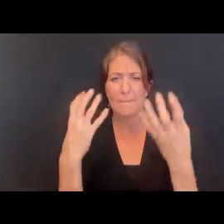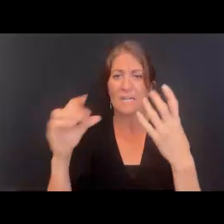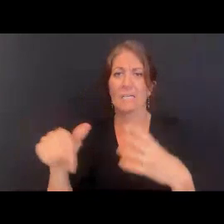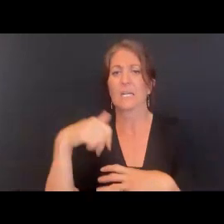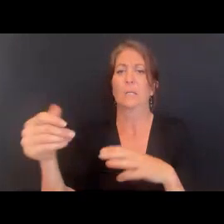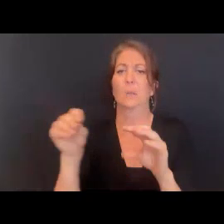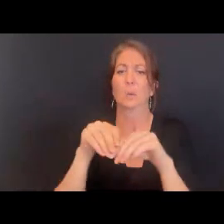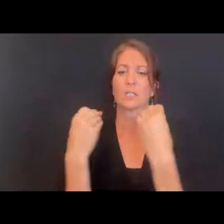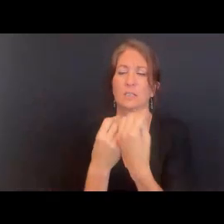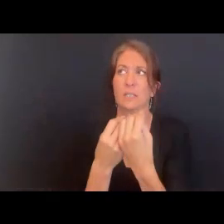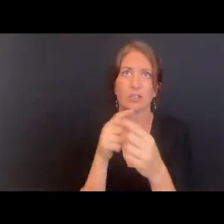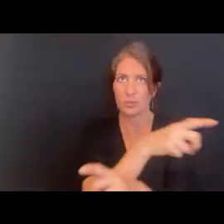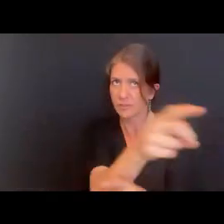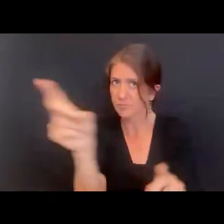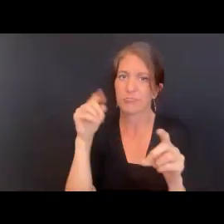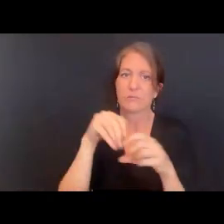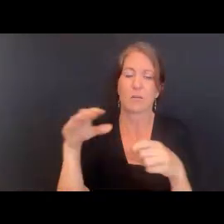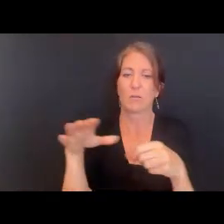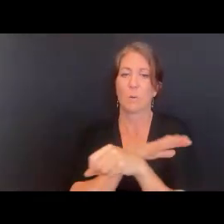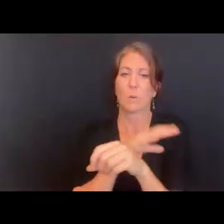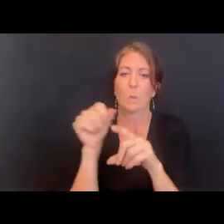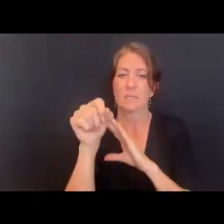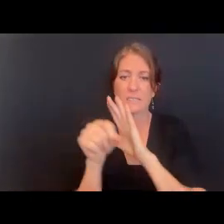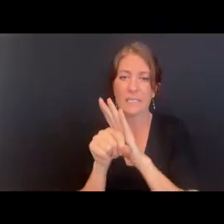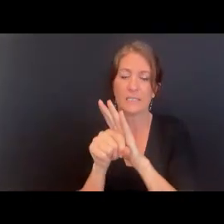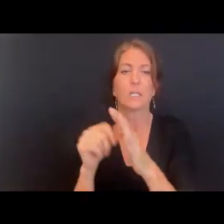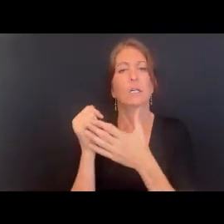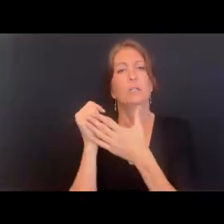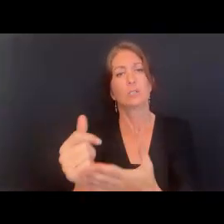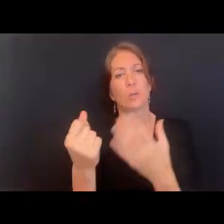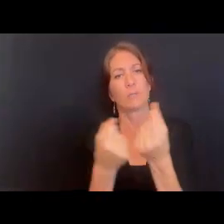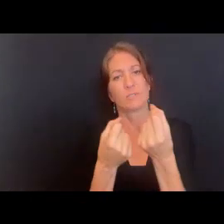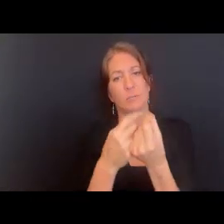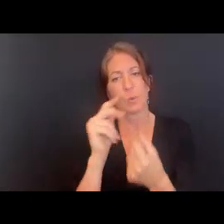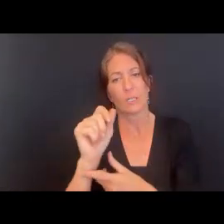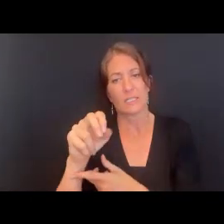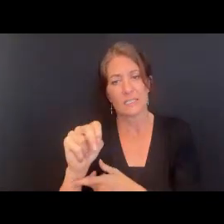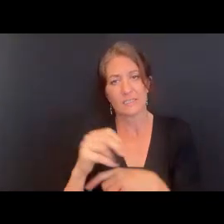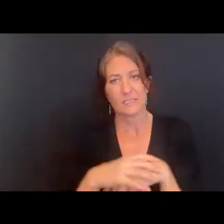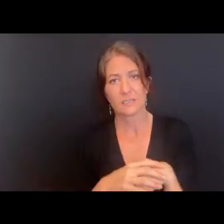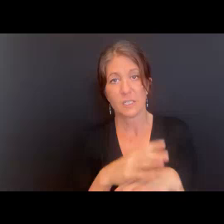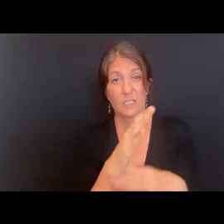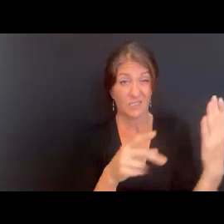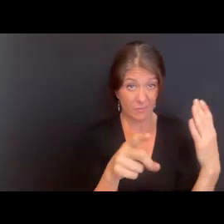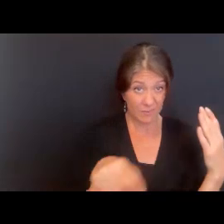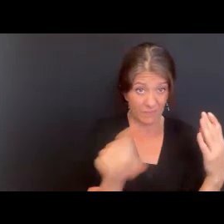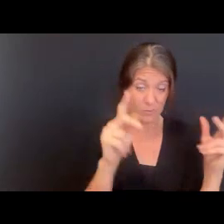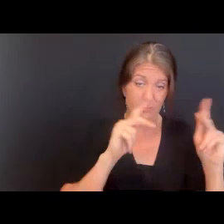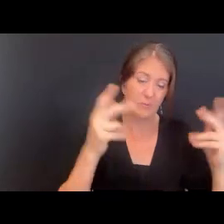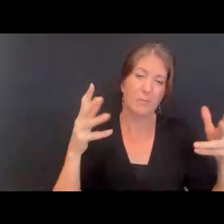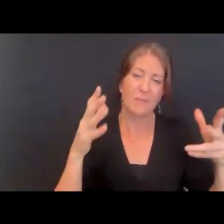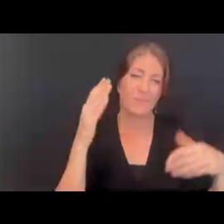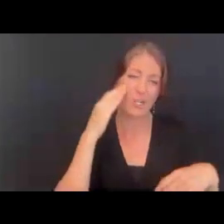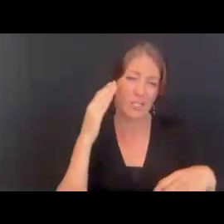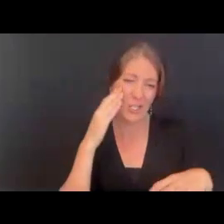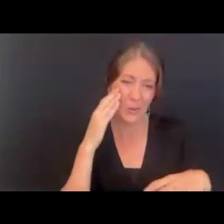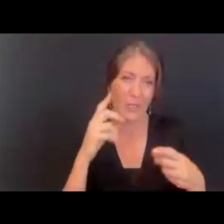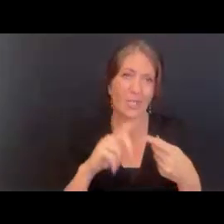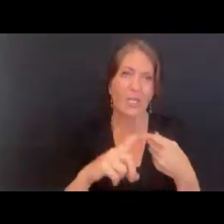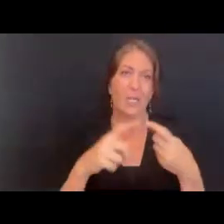the state to support Kansans in need of assistance. So some of these key partners you may have worked with already. They include the managed